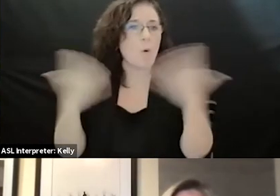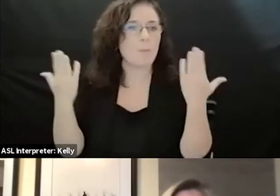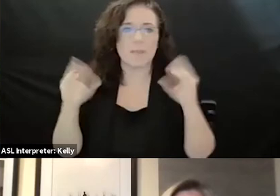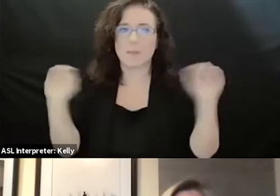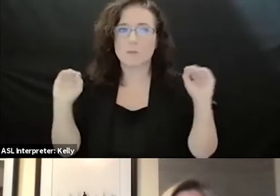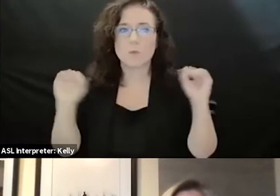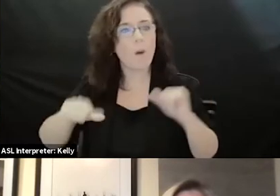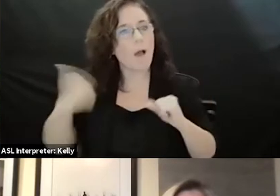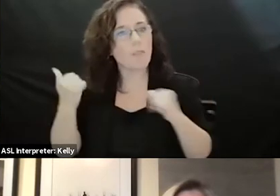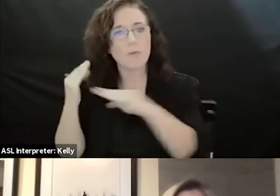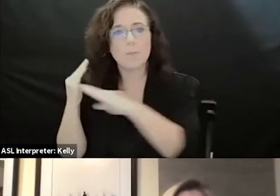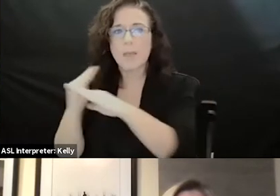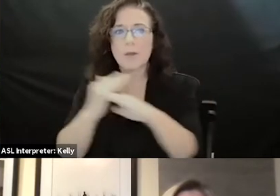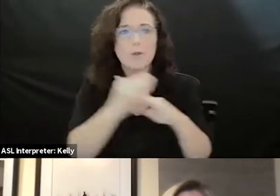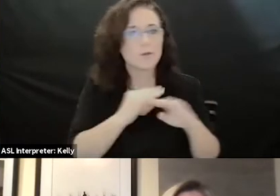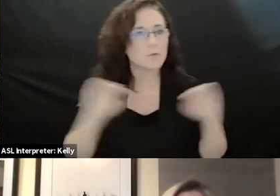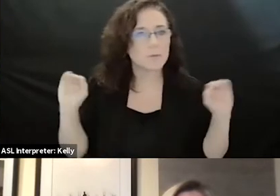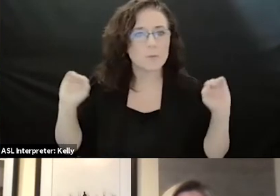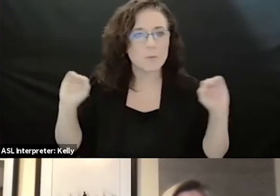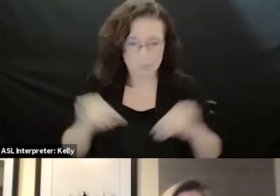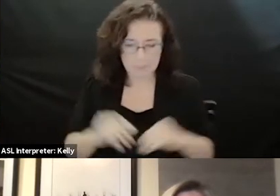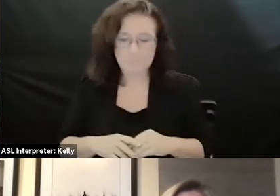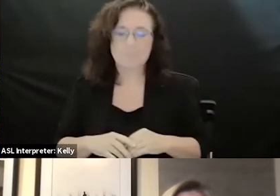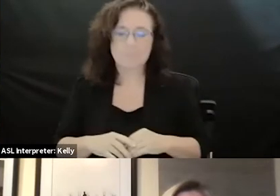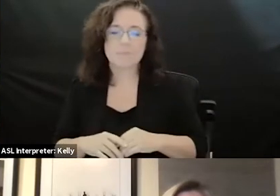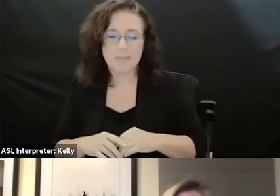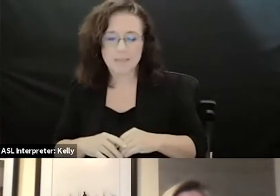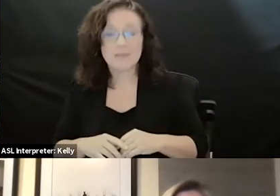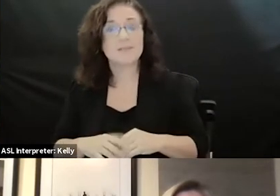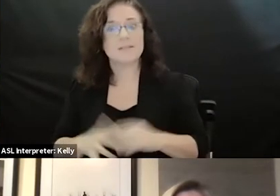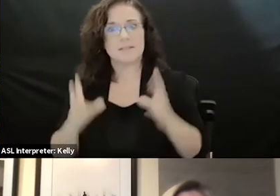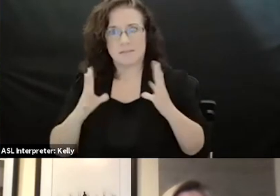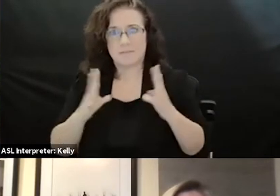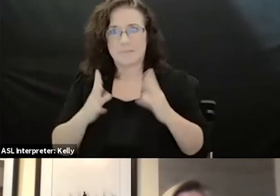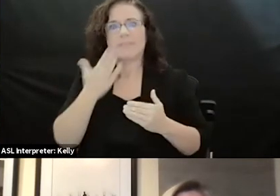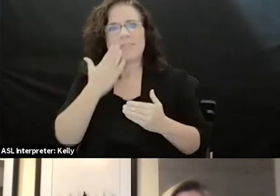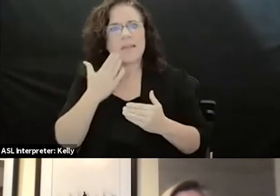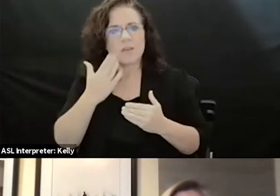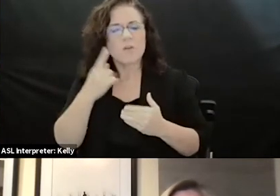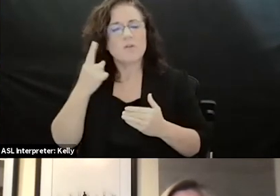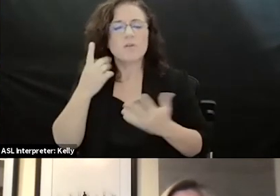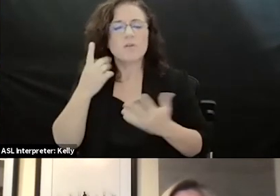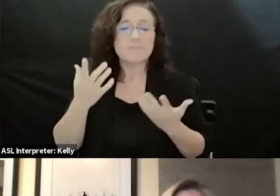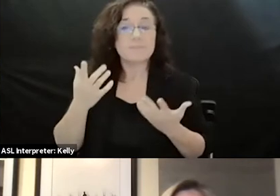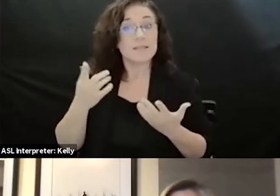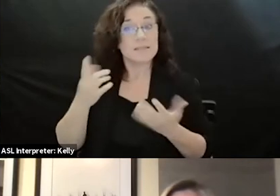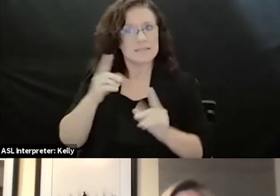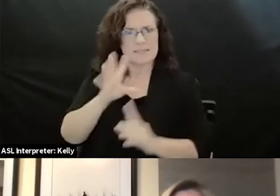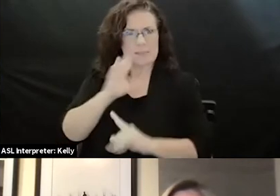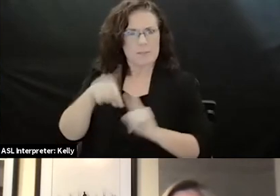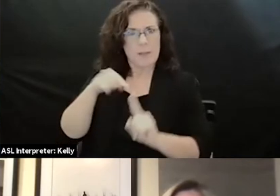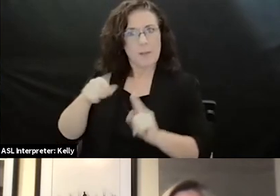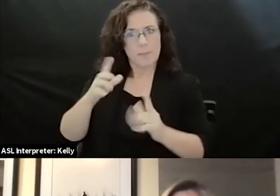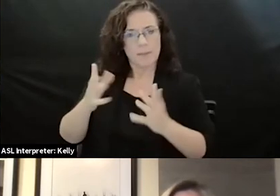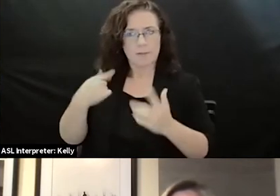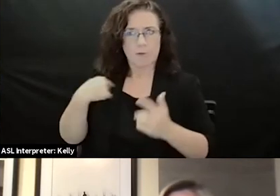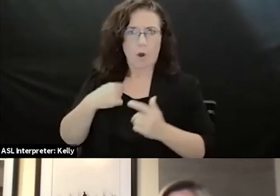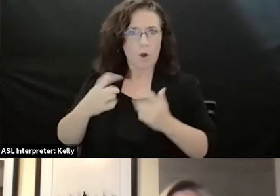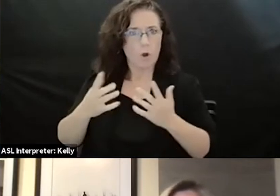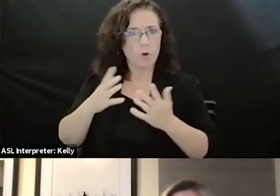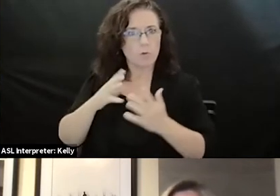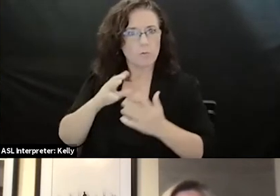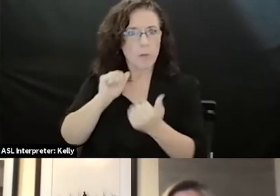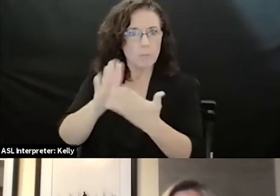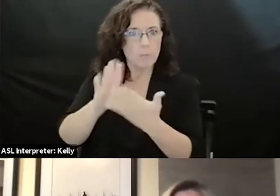being proactive i do have um some questions for superintendent maldonado i want to preface by saying i just appreciate your positive tone